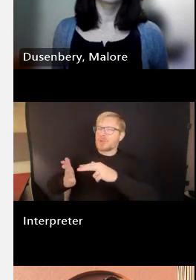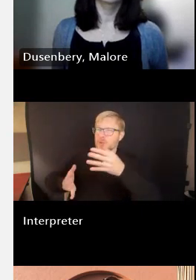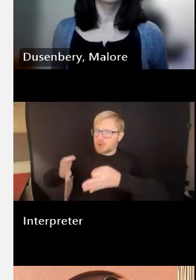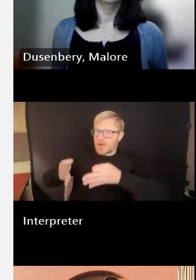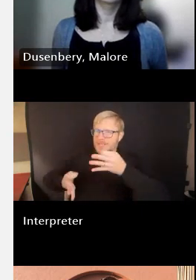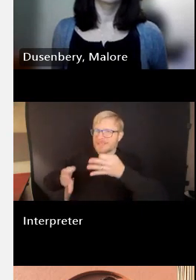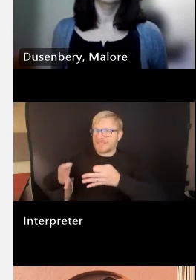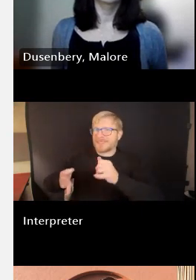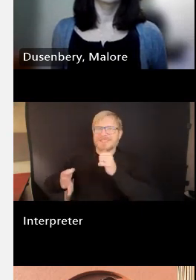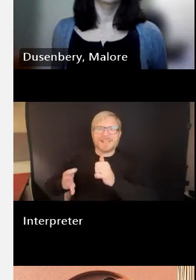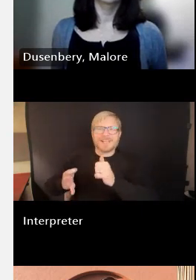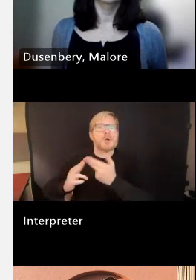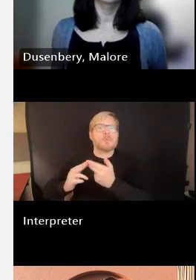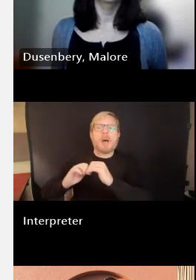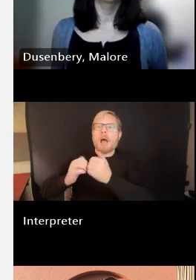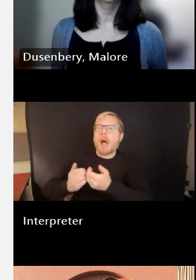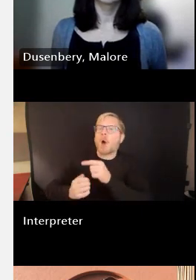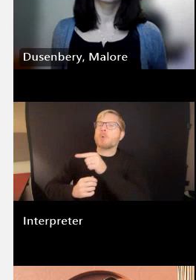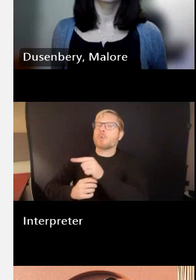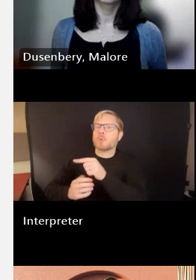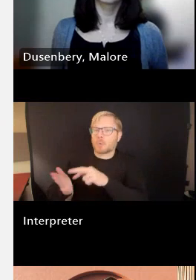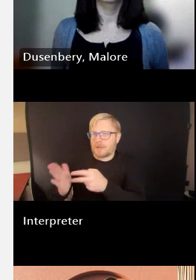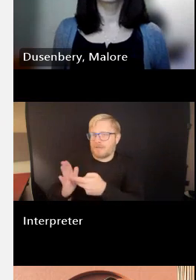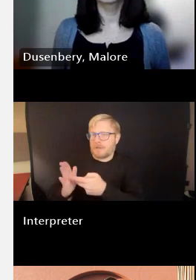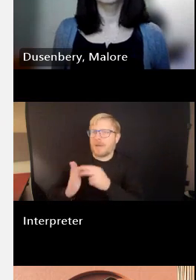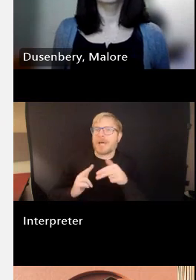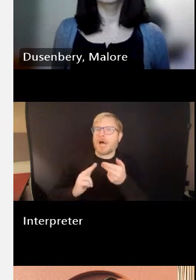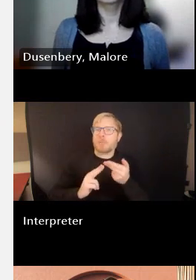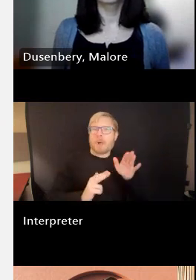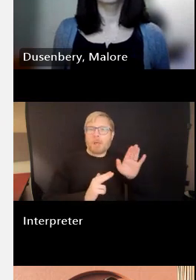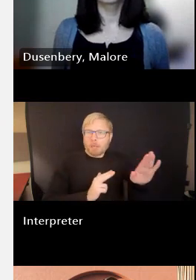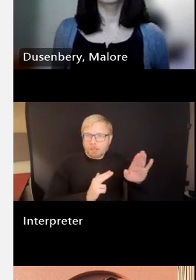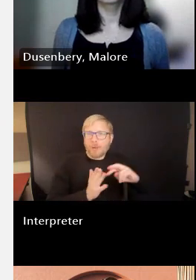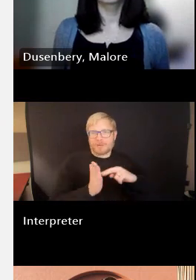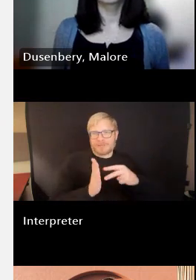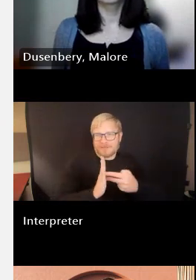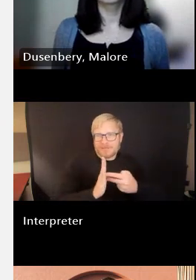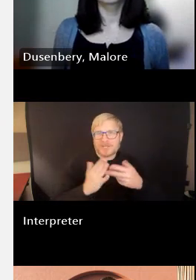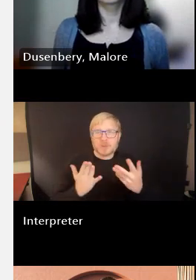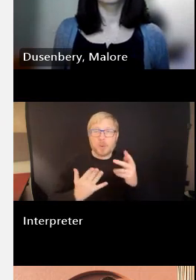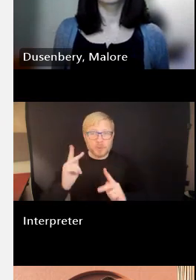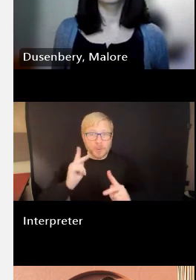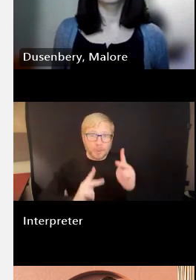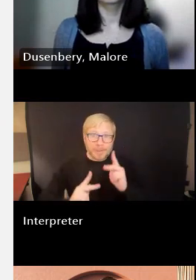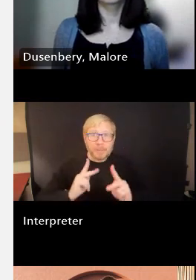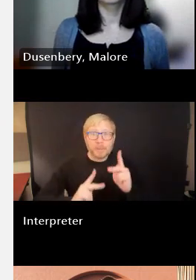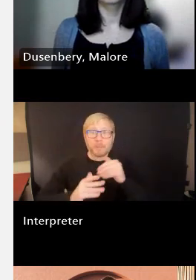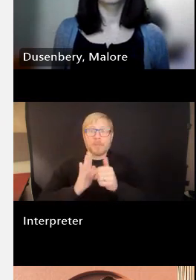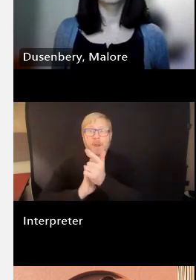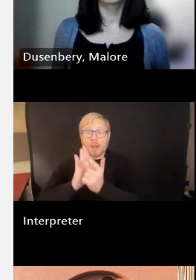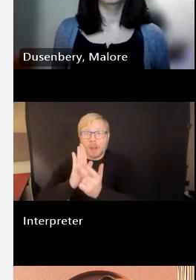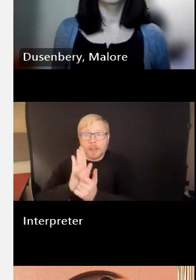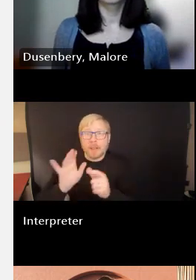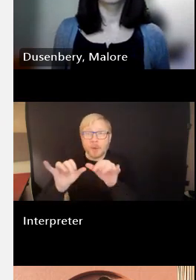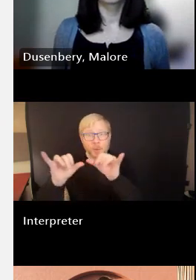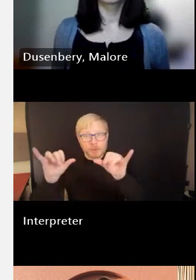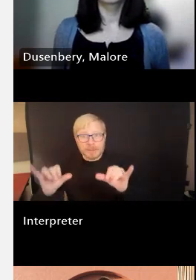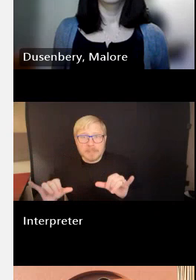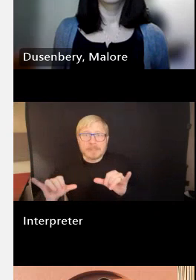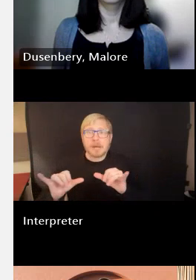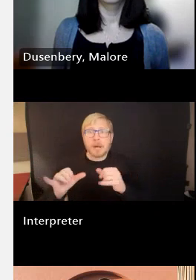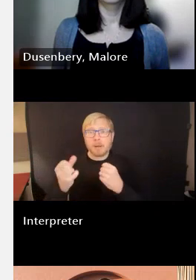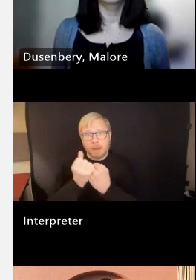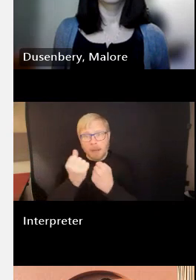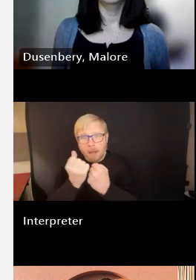and the practitioners who work with them, the incredible people in the legal system, in the advocate, in the community organizations, all of